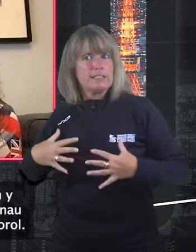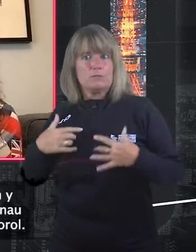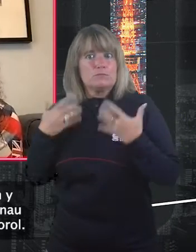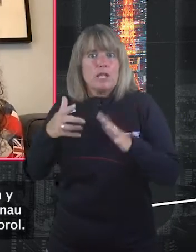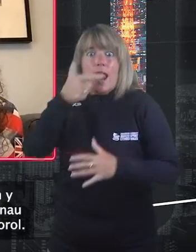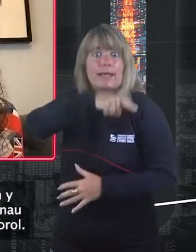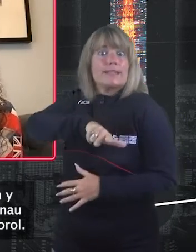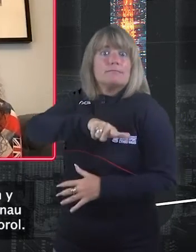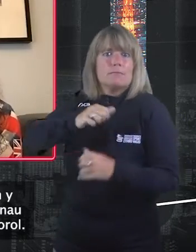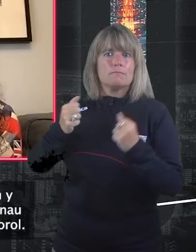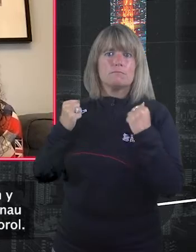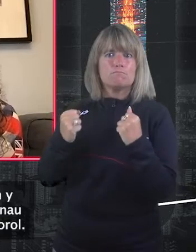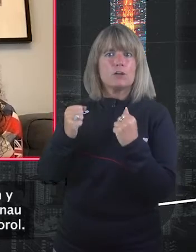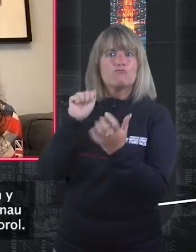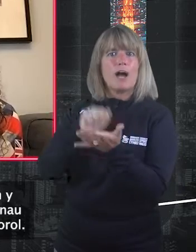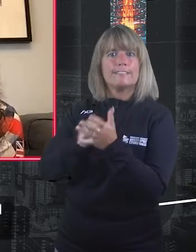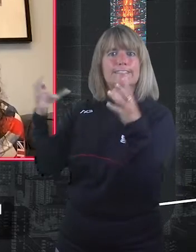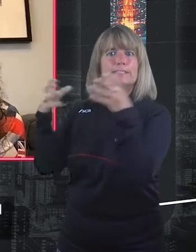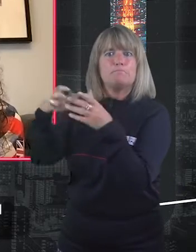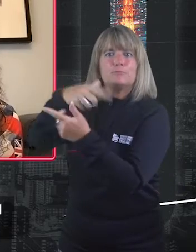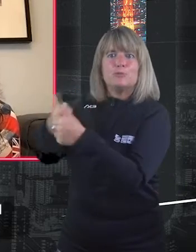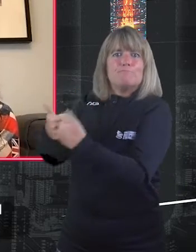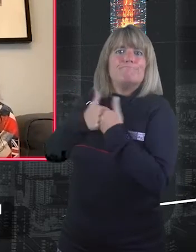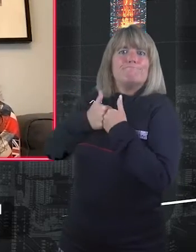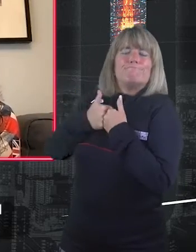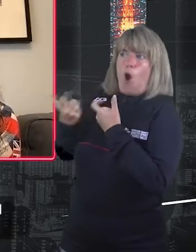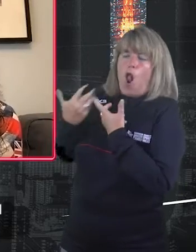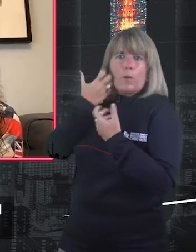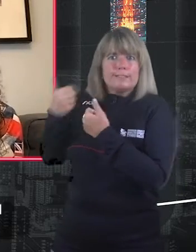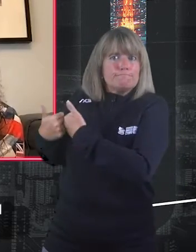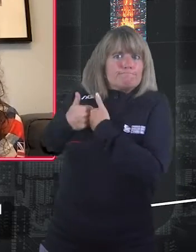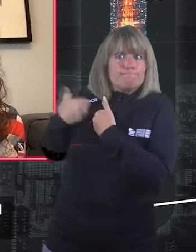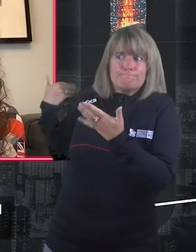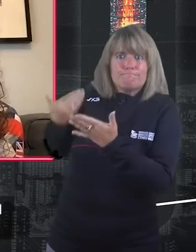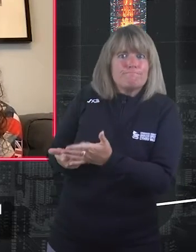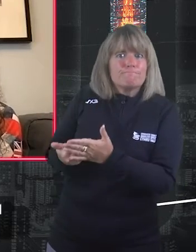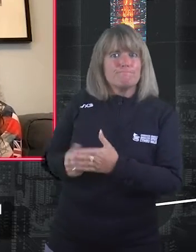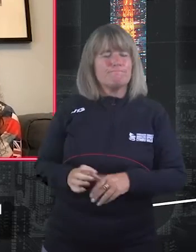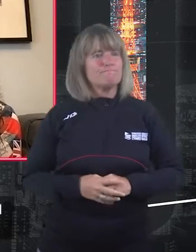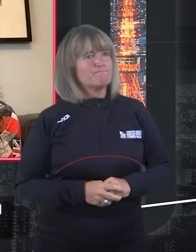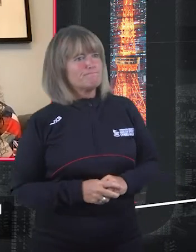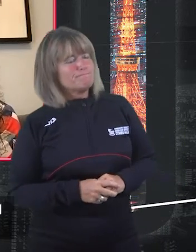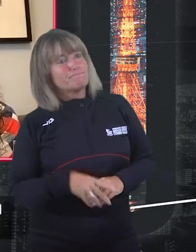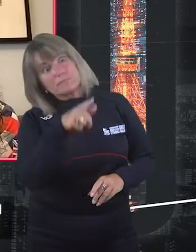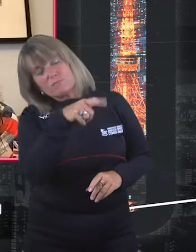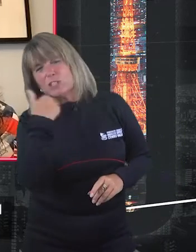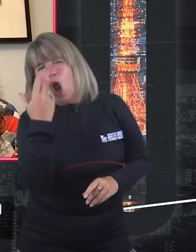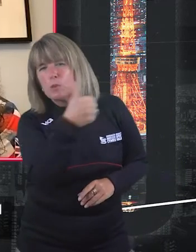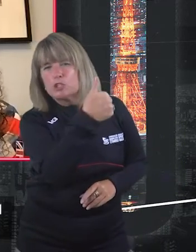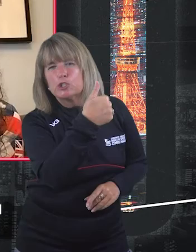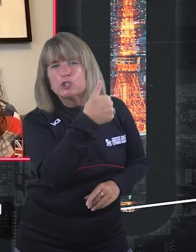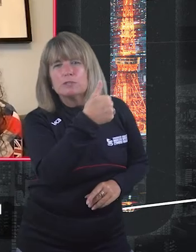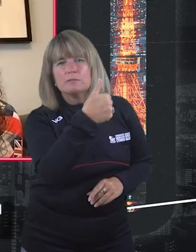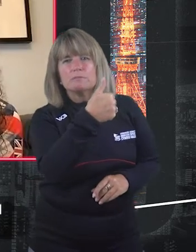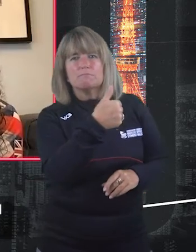as a fencer. Both mentally and physically. So I think I'm just really, really lucky to, you know, stumble upon such a great team of people that,